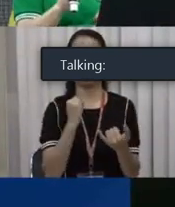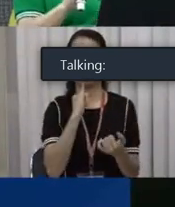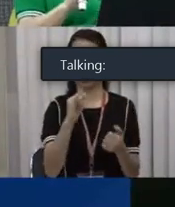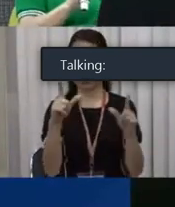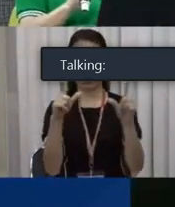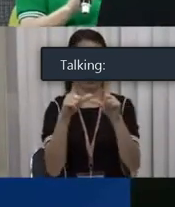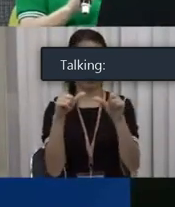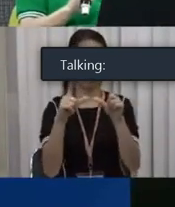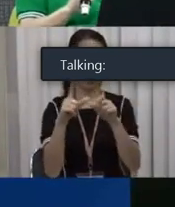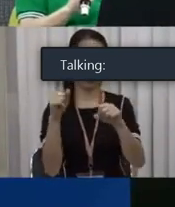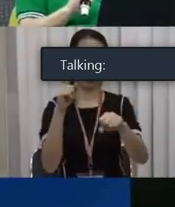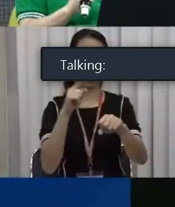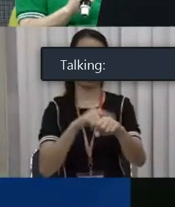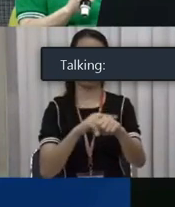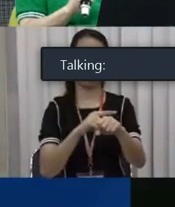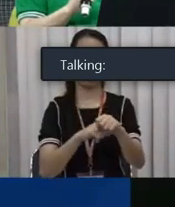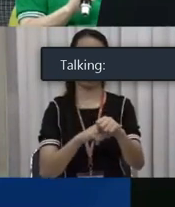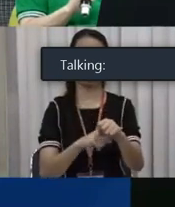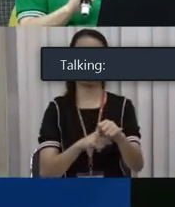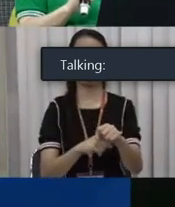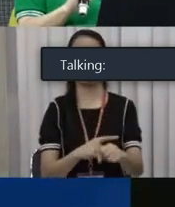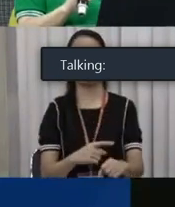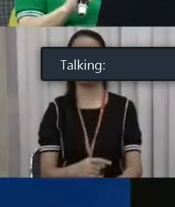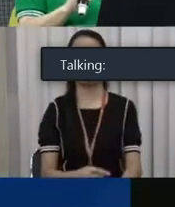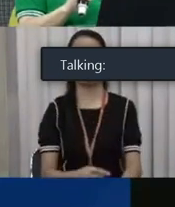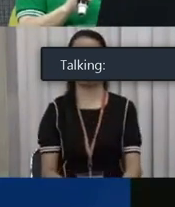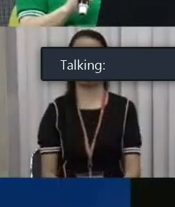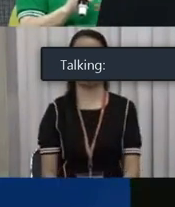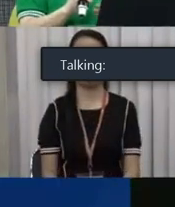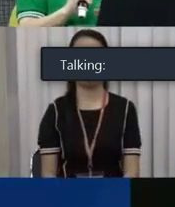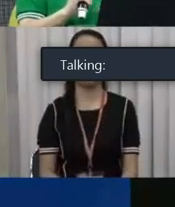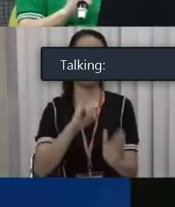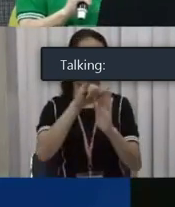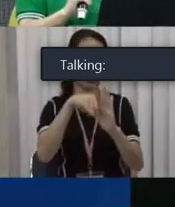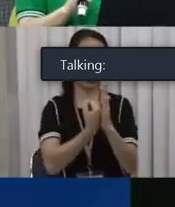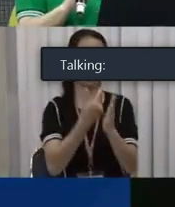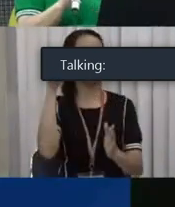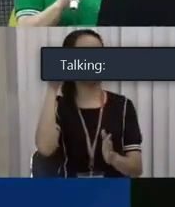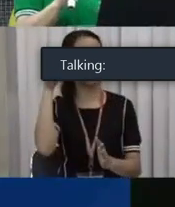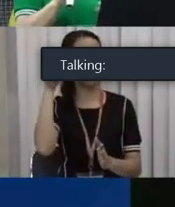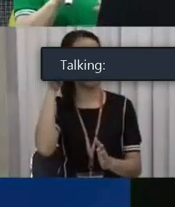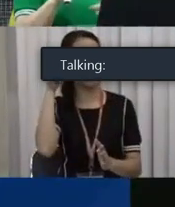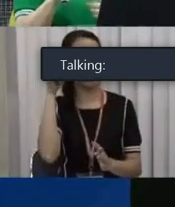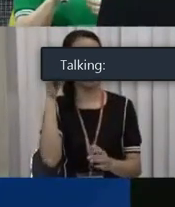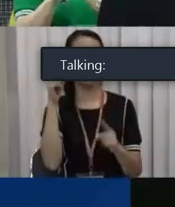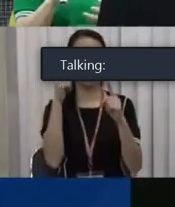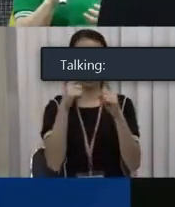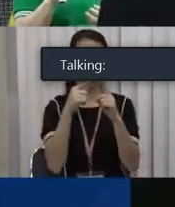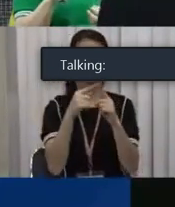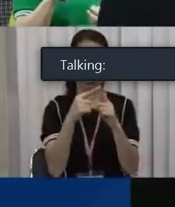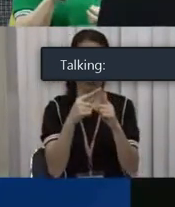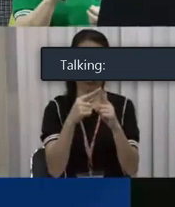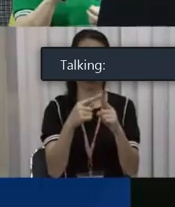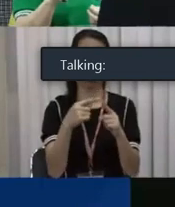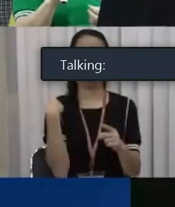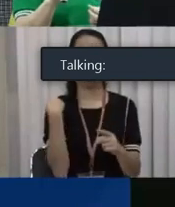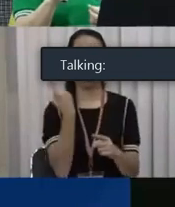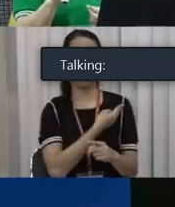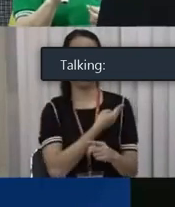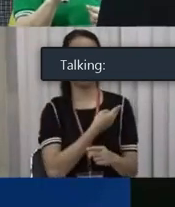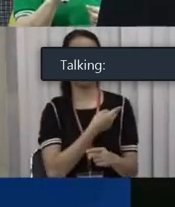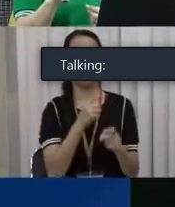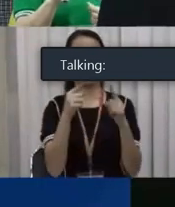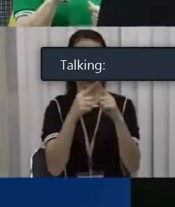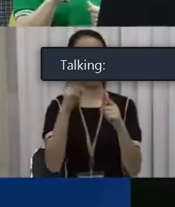time, limited ra ang atong interaction. Paminaw lang yun mong maayo para kita masabta nato ug